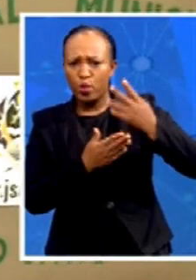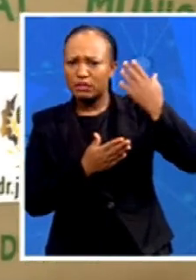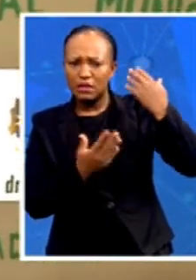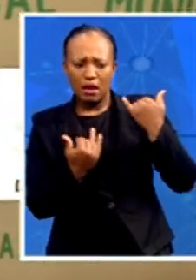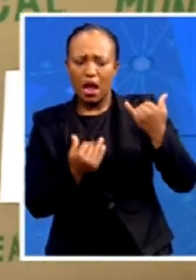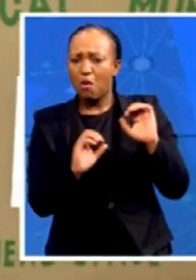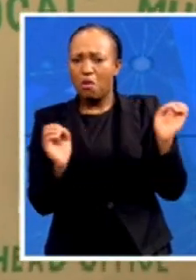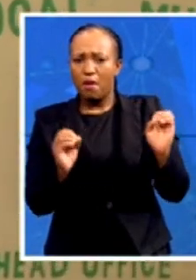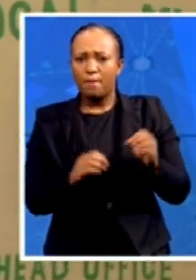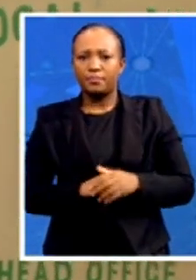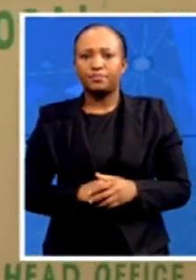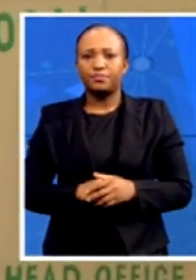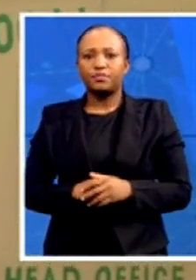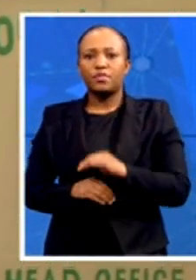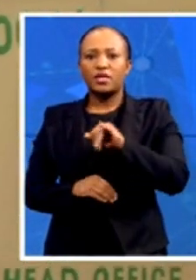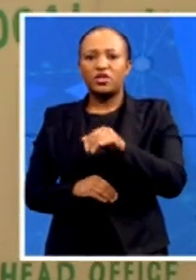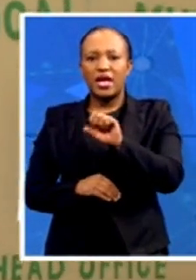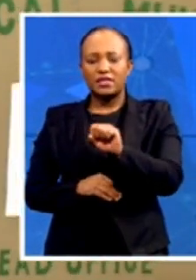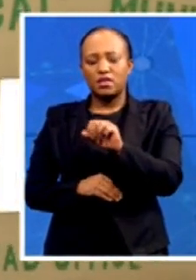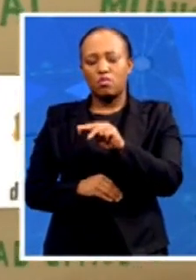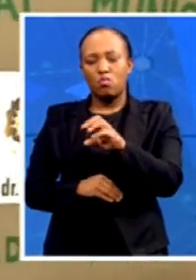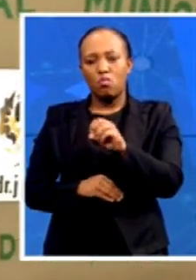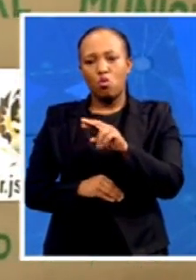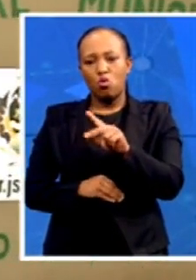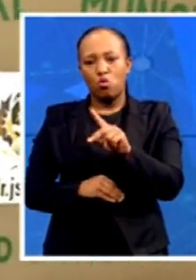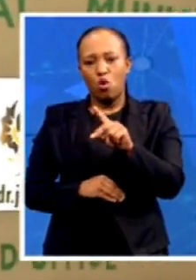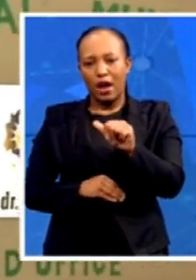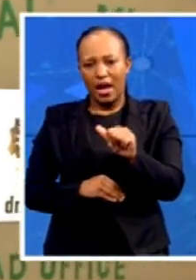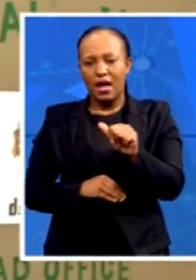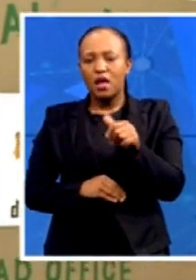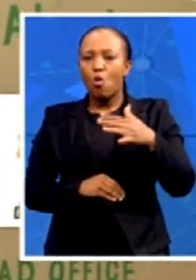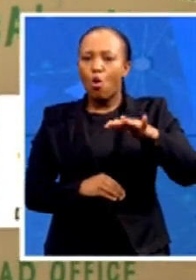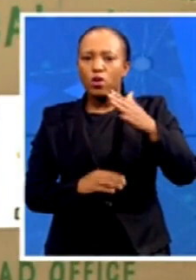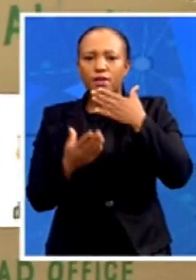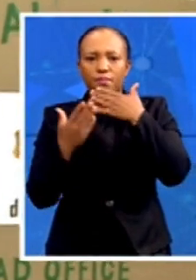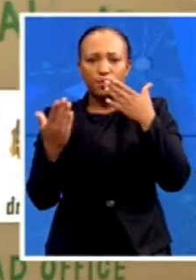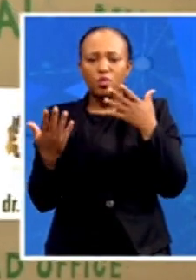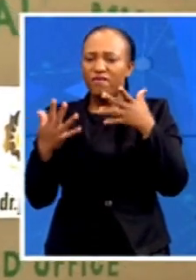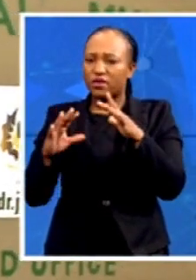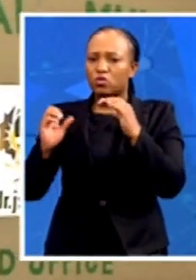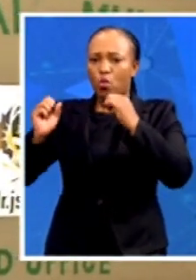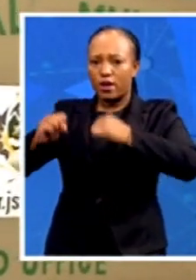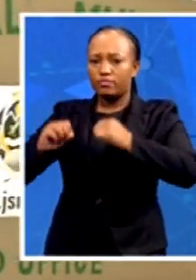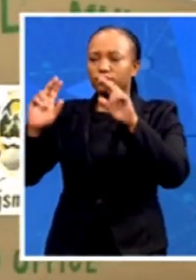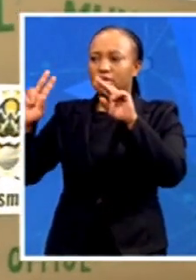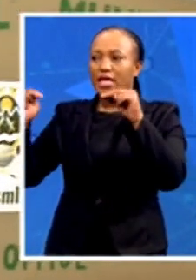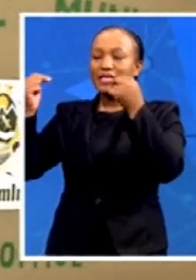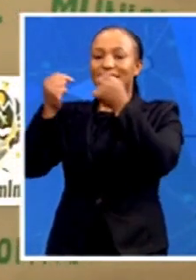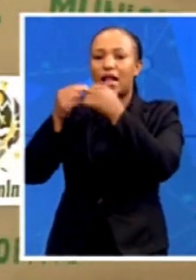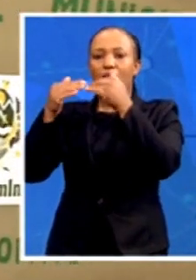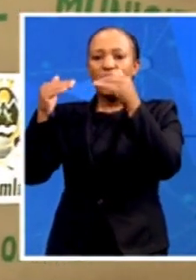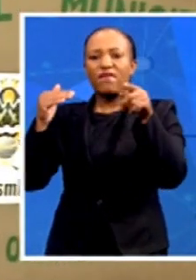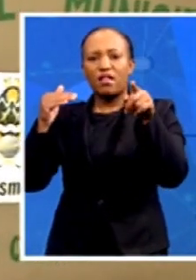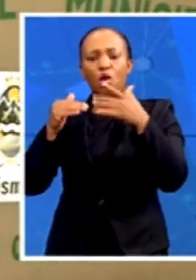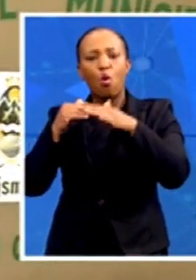scarcity of water. We agree that at the national level there's a water crisis, but here in Dr. J.S. Moroka, we've got a problem